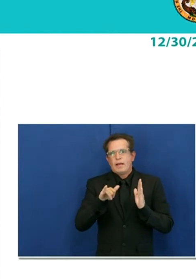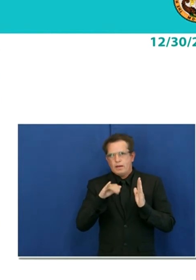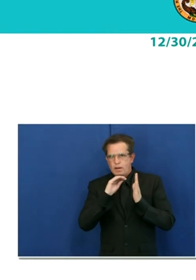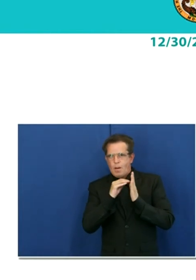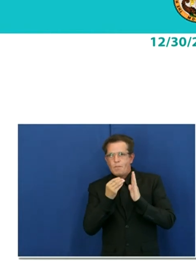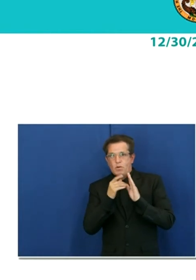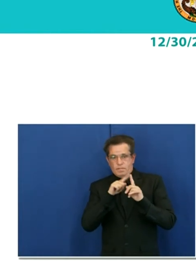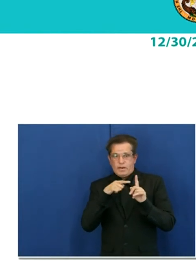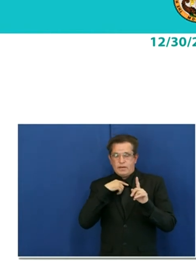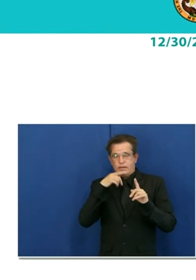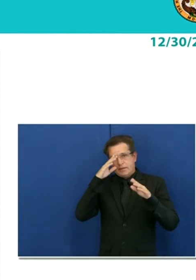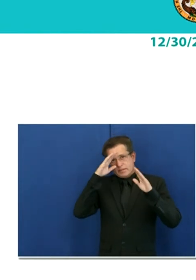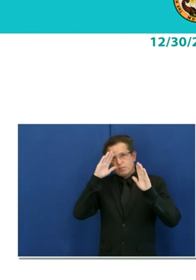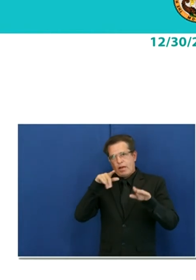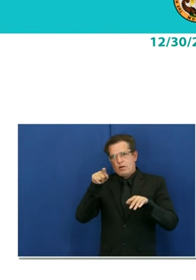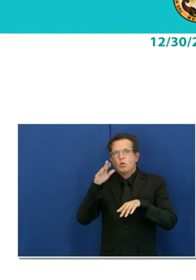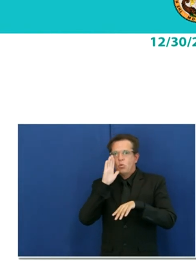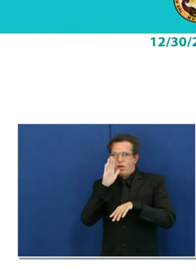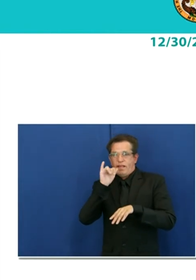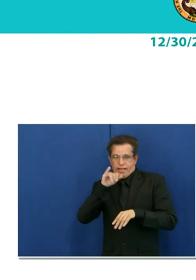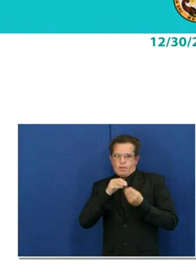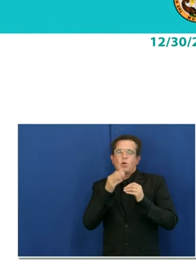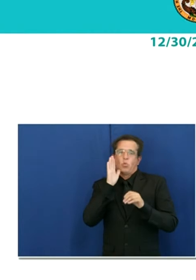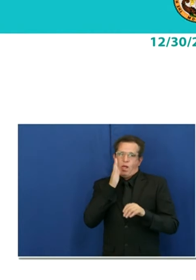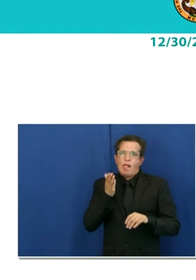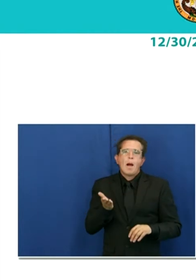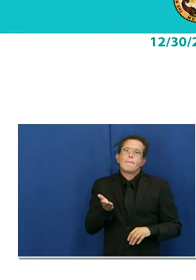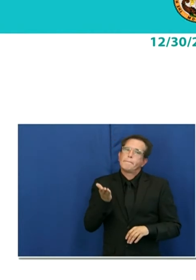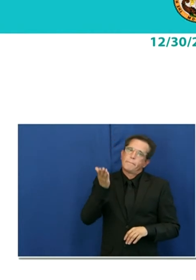these numbers to be revised upwards.